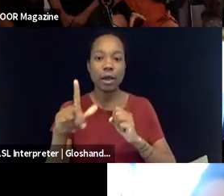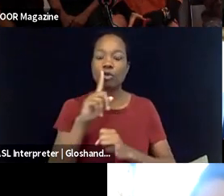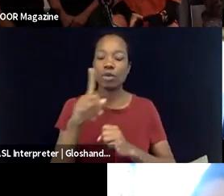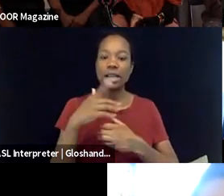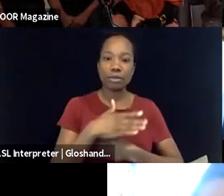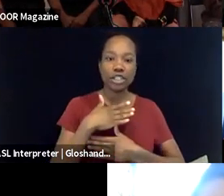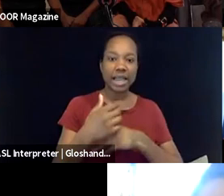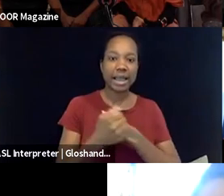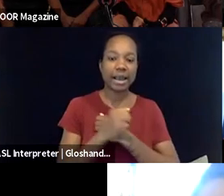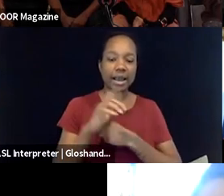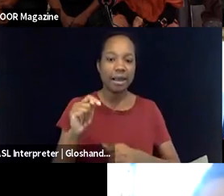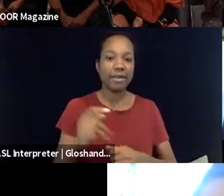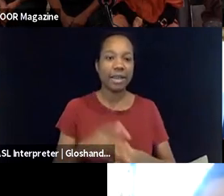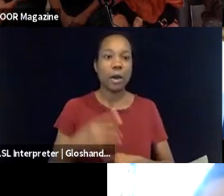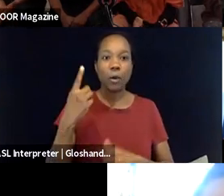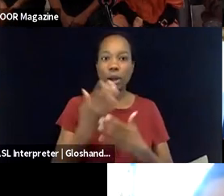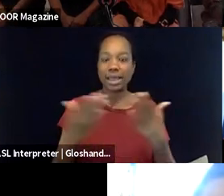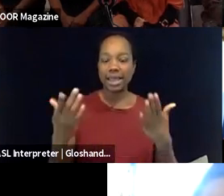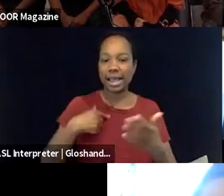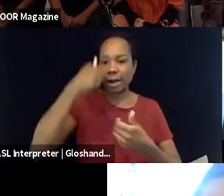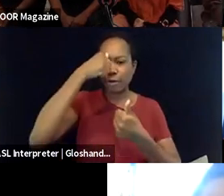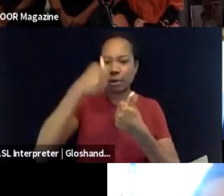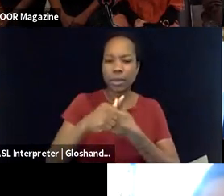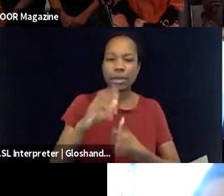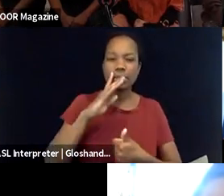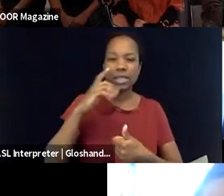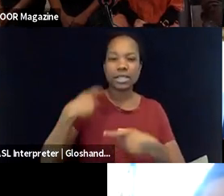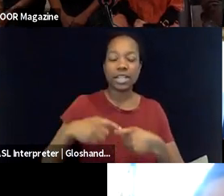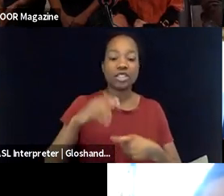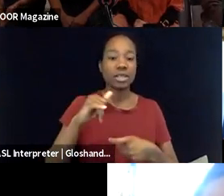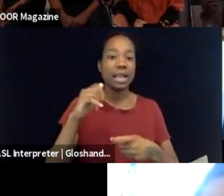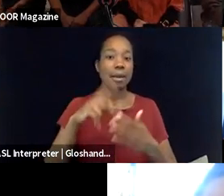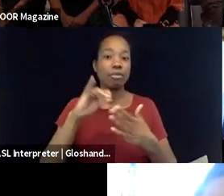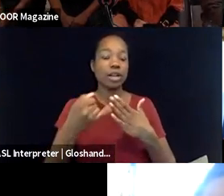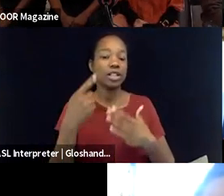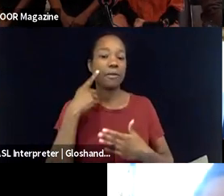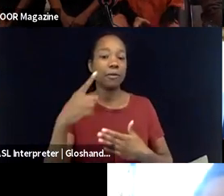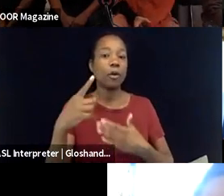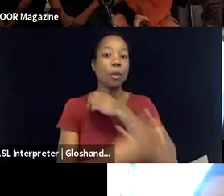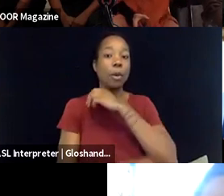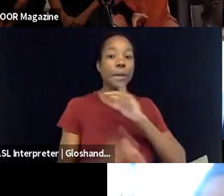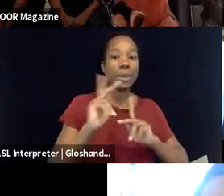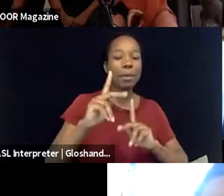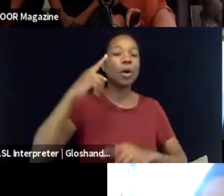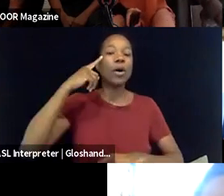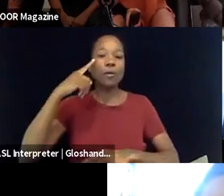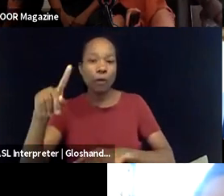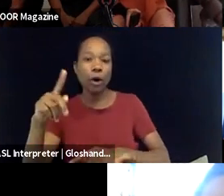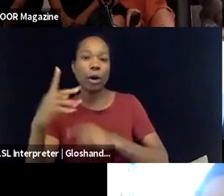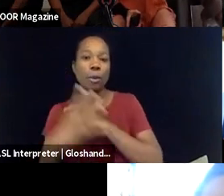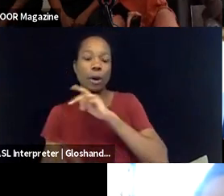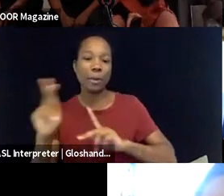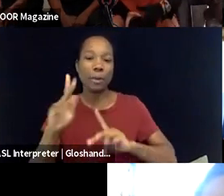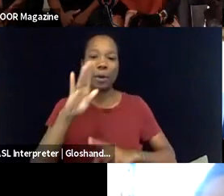Thank you so much. Una cosa más, recuerden, este proyecto es de gente pobre para la gente pobre. Oh, Mateo.